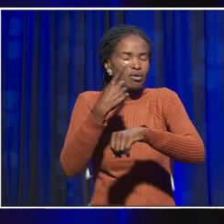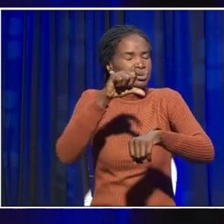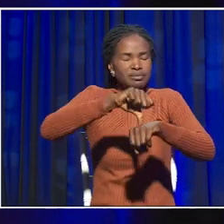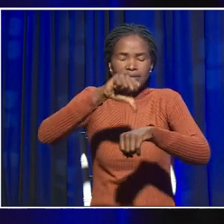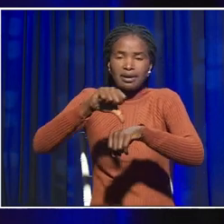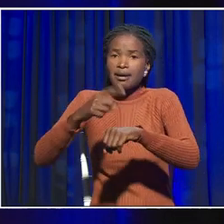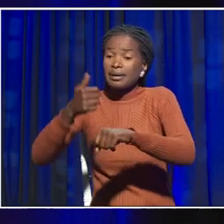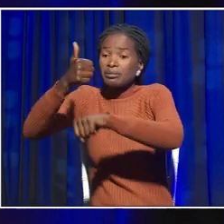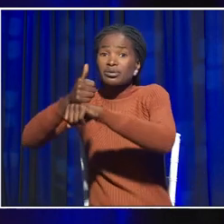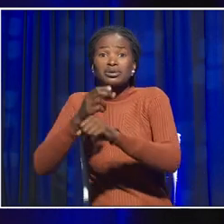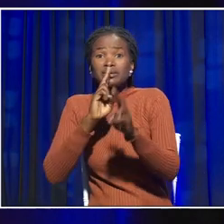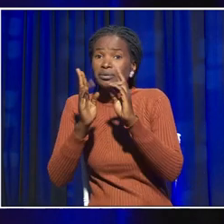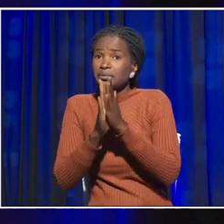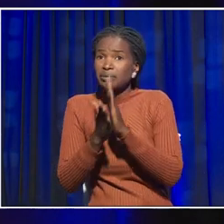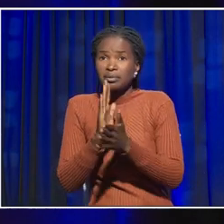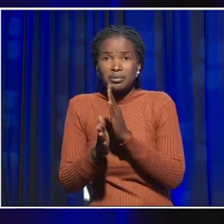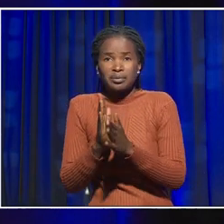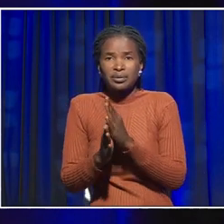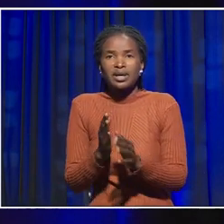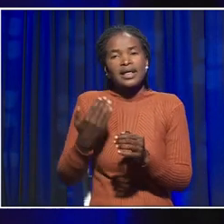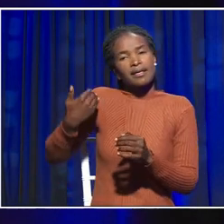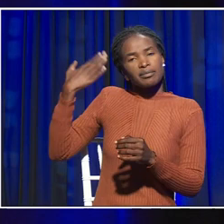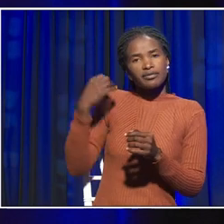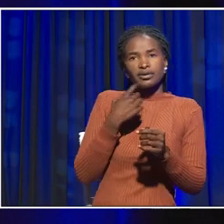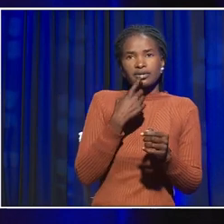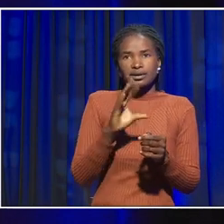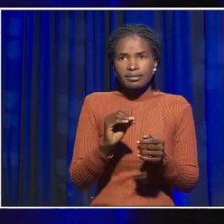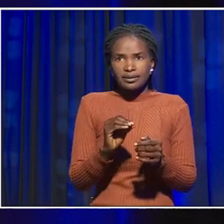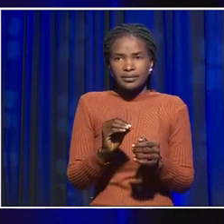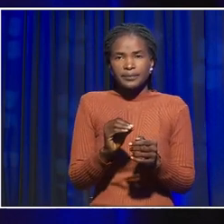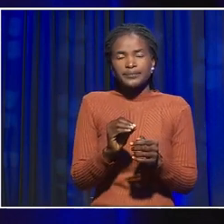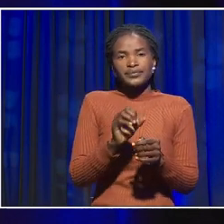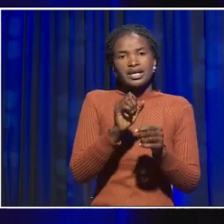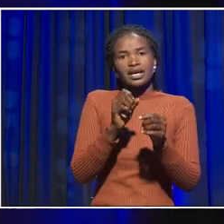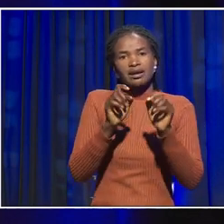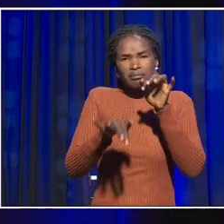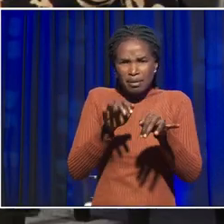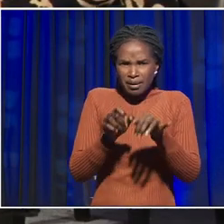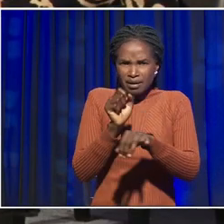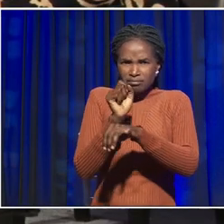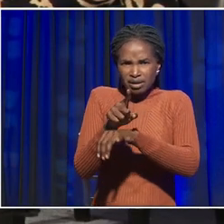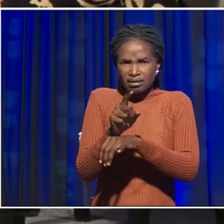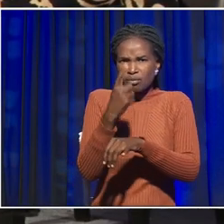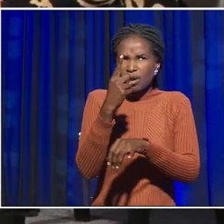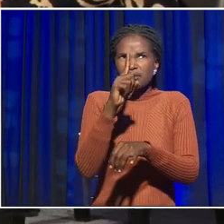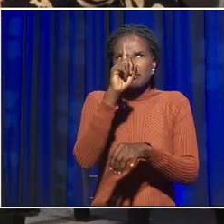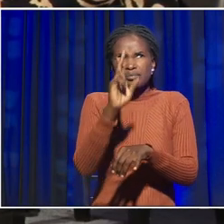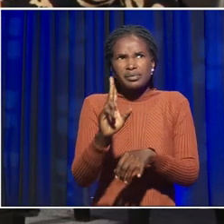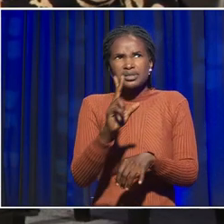also a comment was made on the talk to Sven site